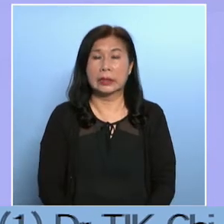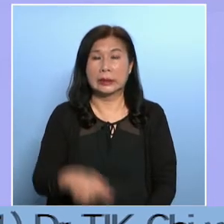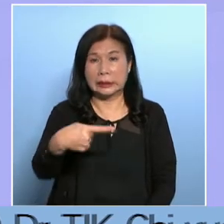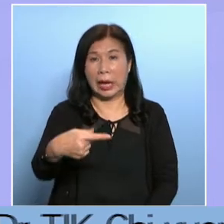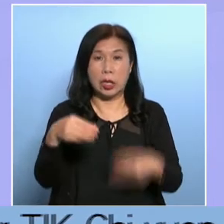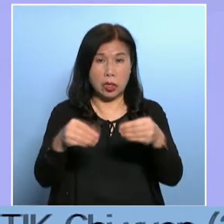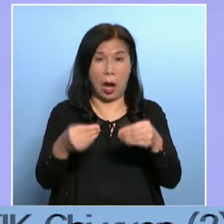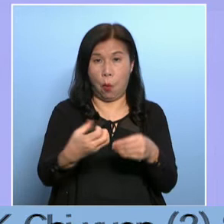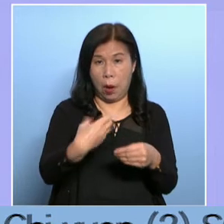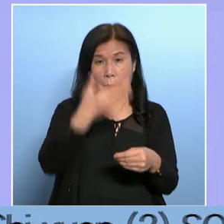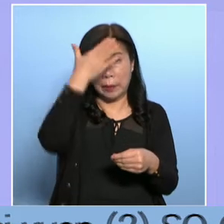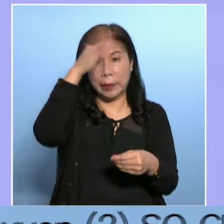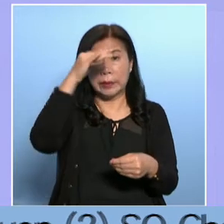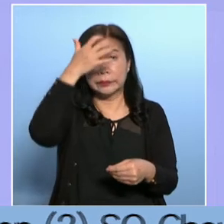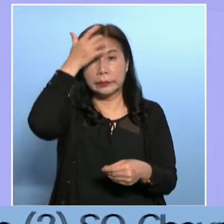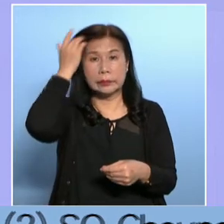And that